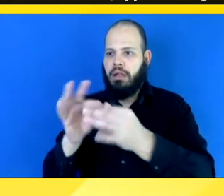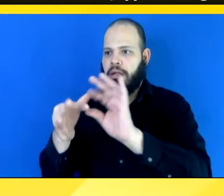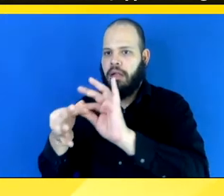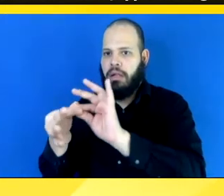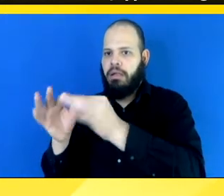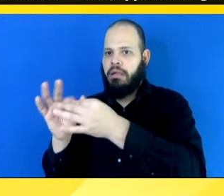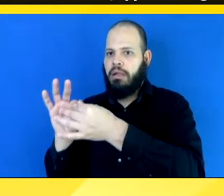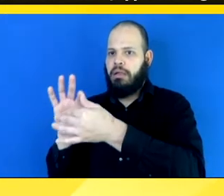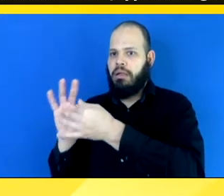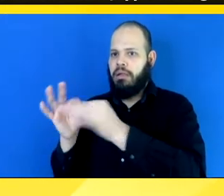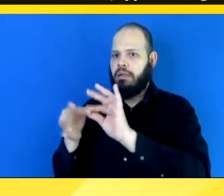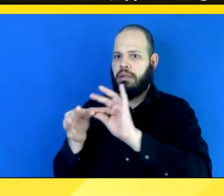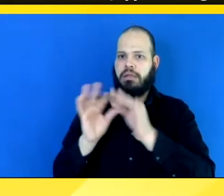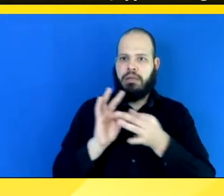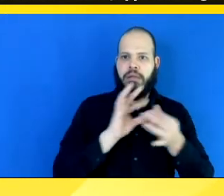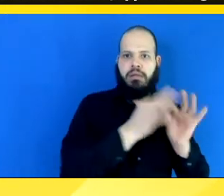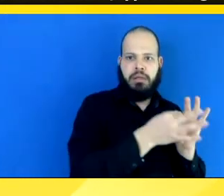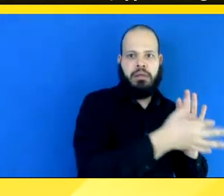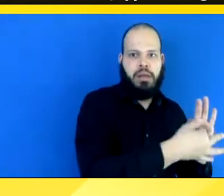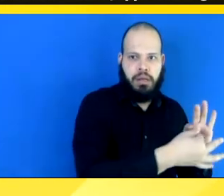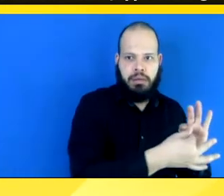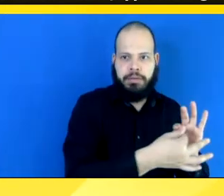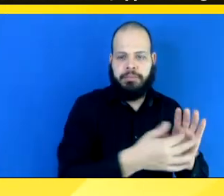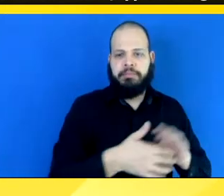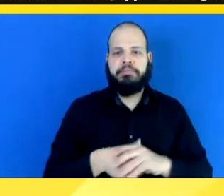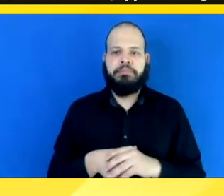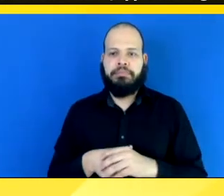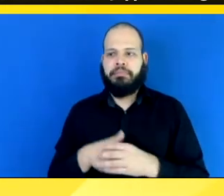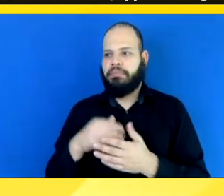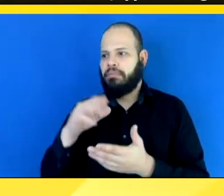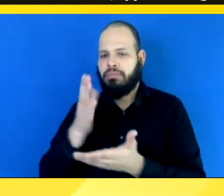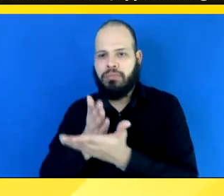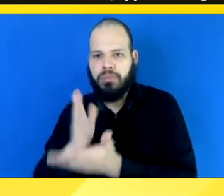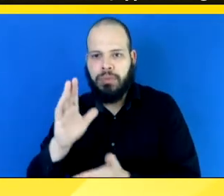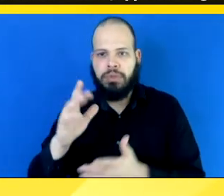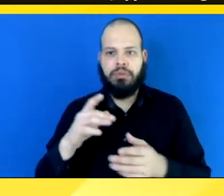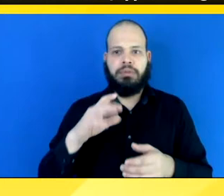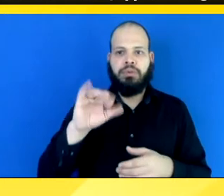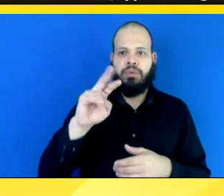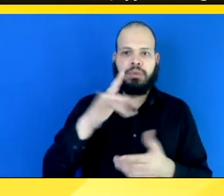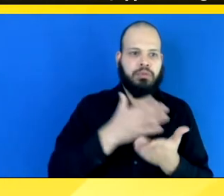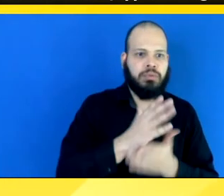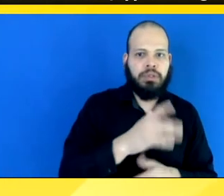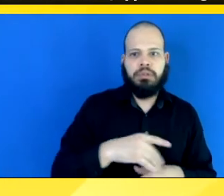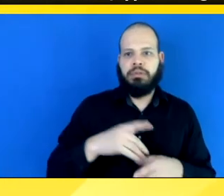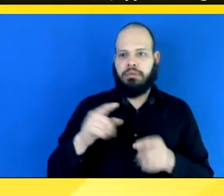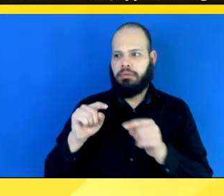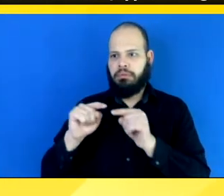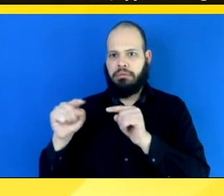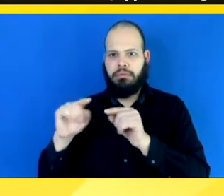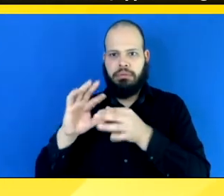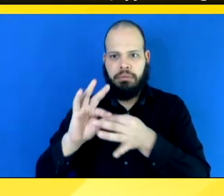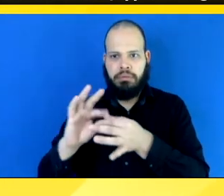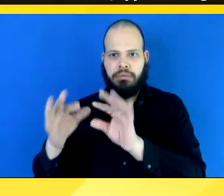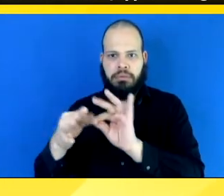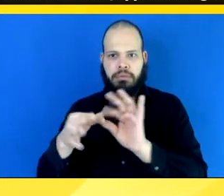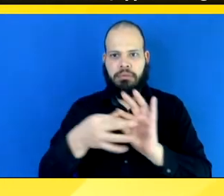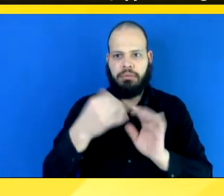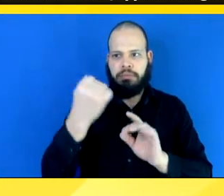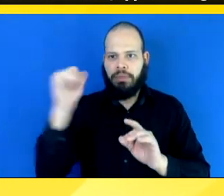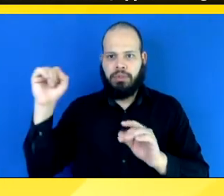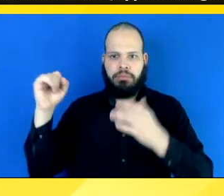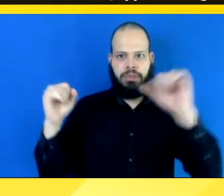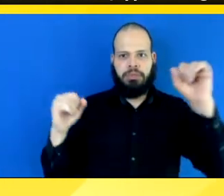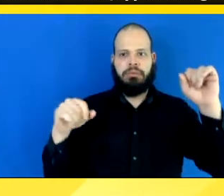union. So you are here today, a part of a movement that Dr. King foresaw 56 years